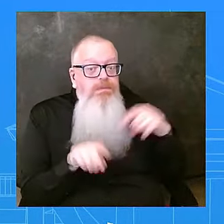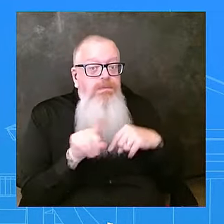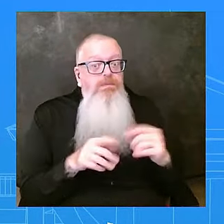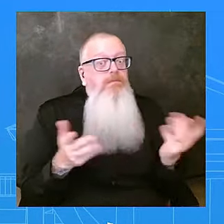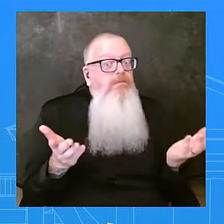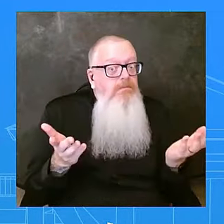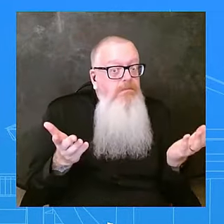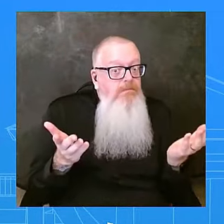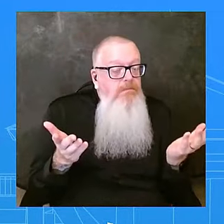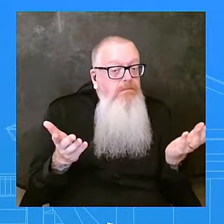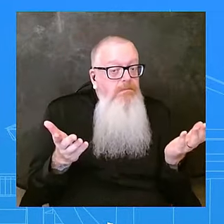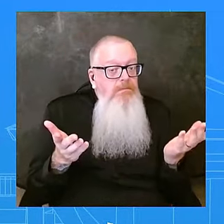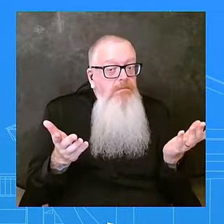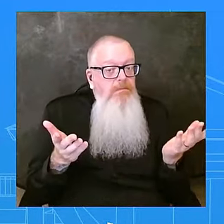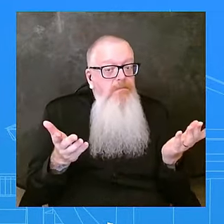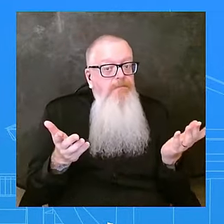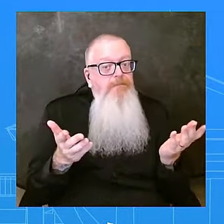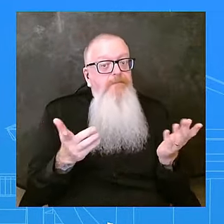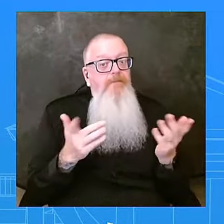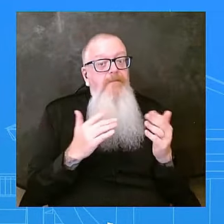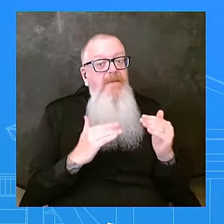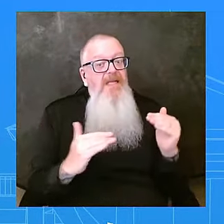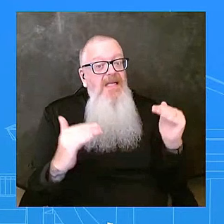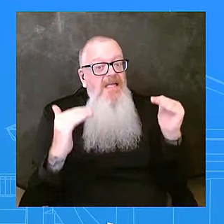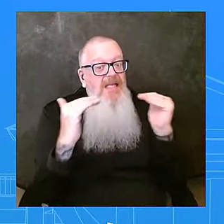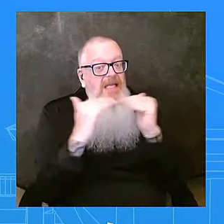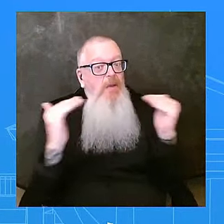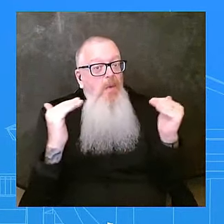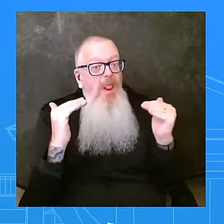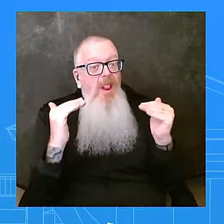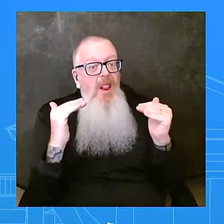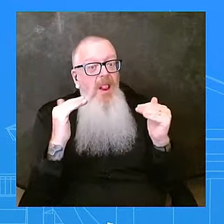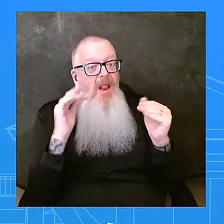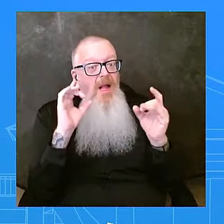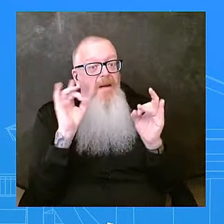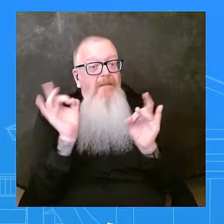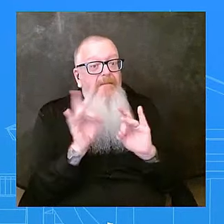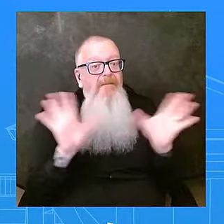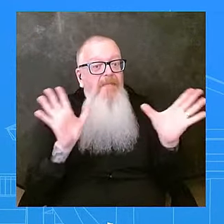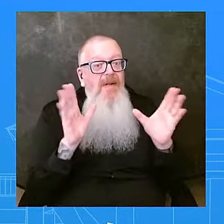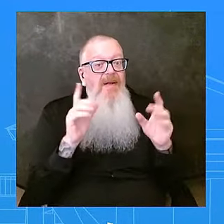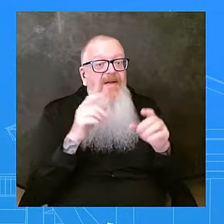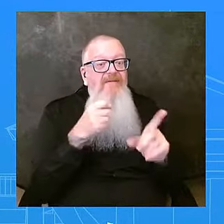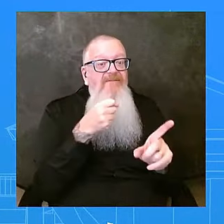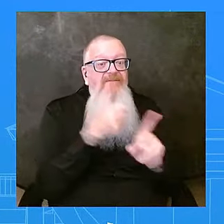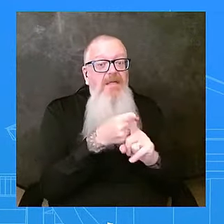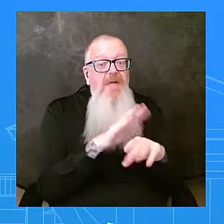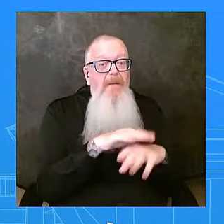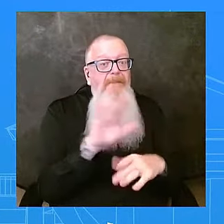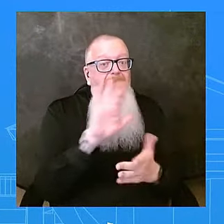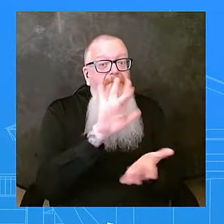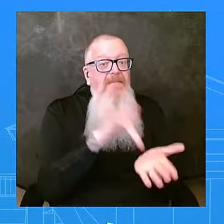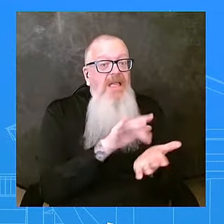have equally deleterious effects on the Middle East and